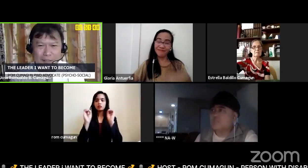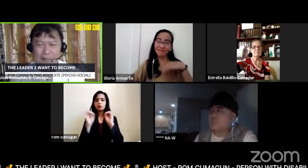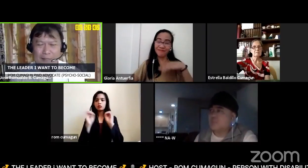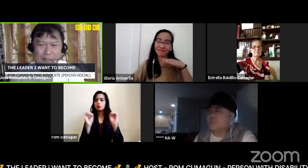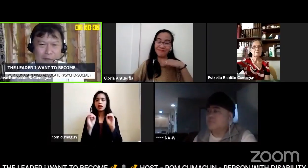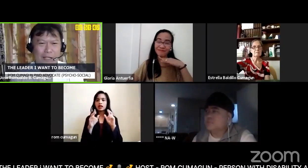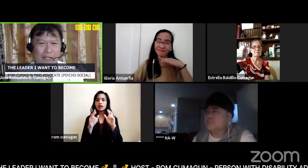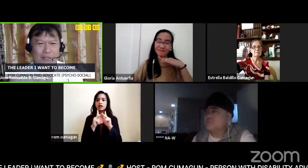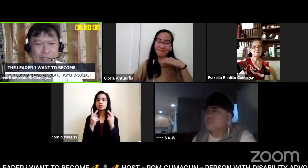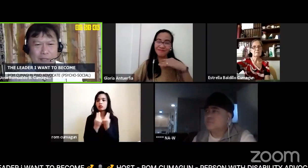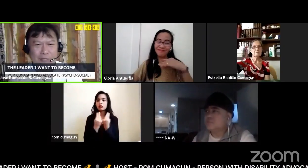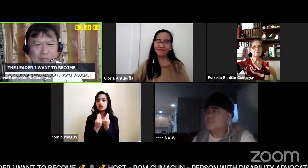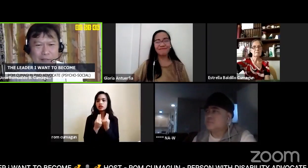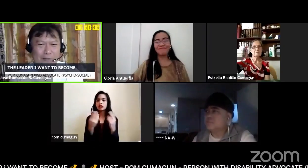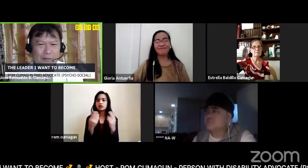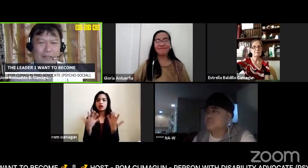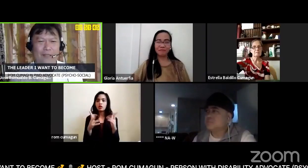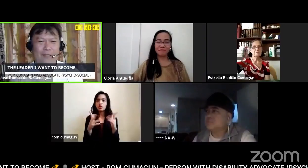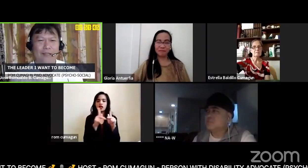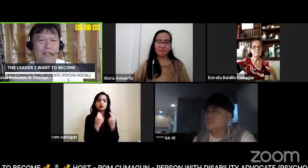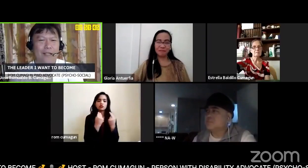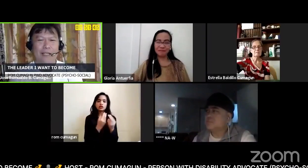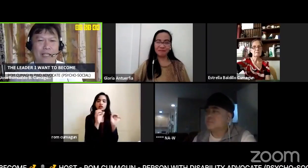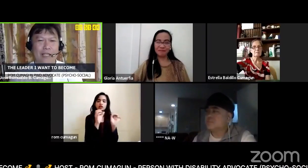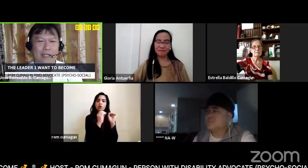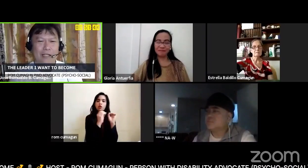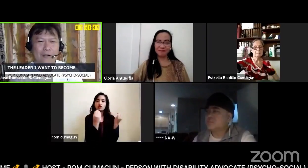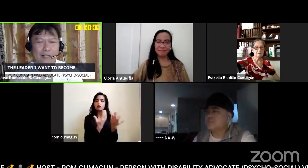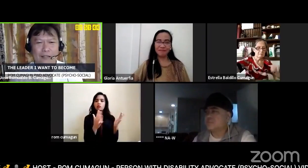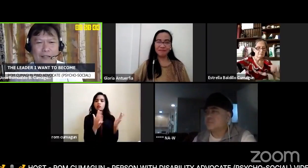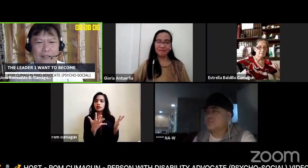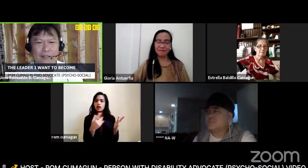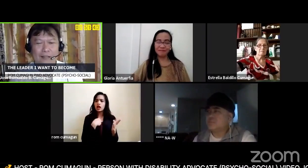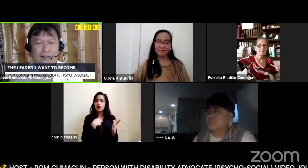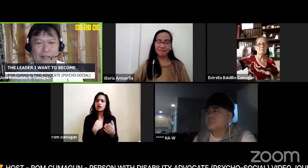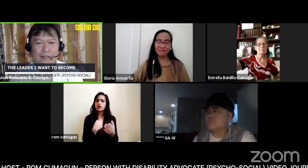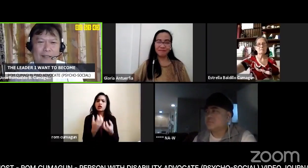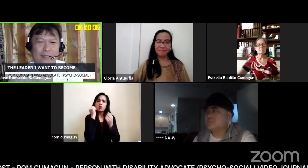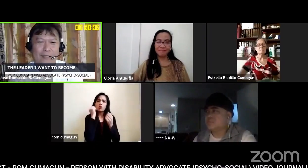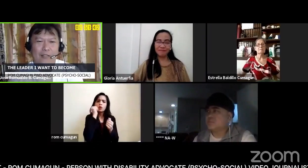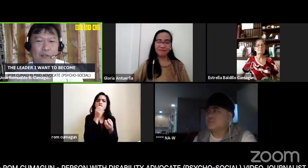position in that organization. So I keep telling Gloria,